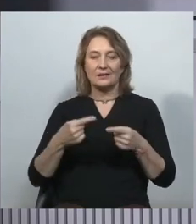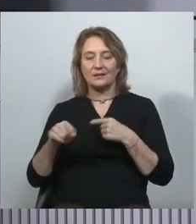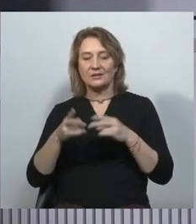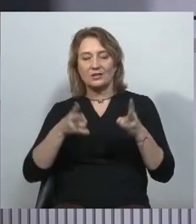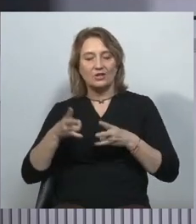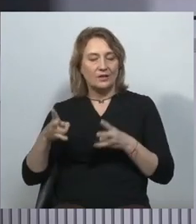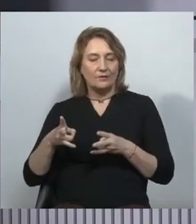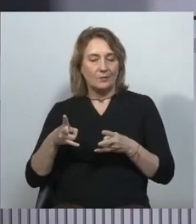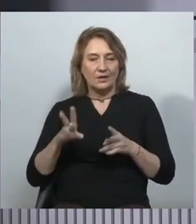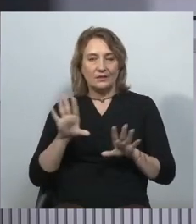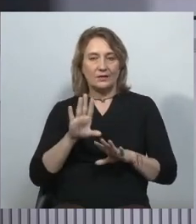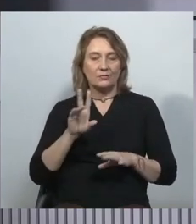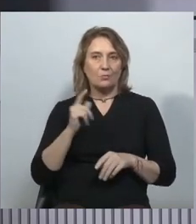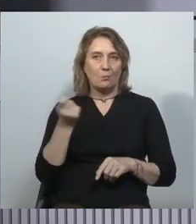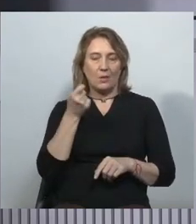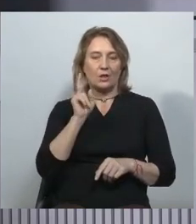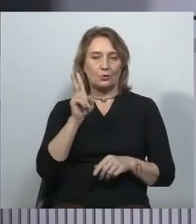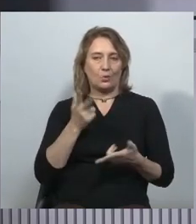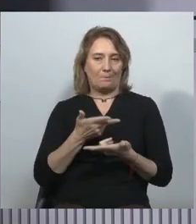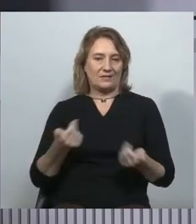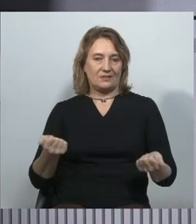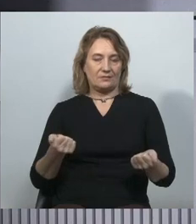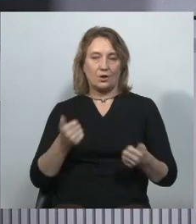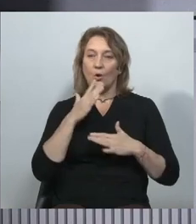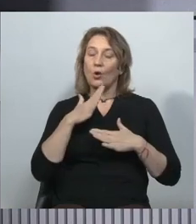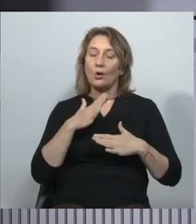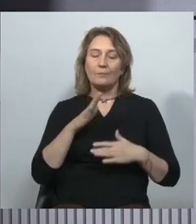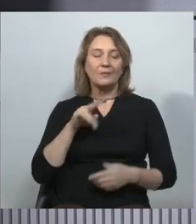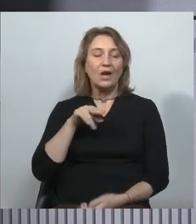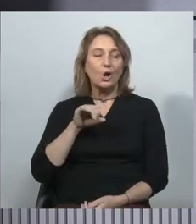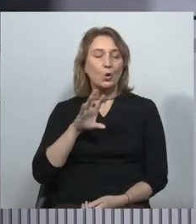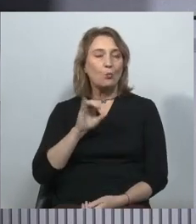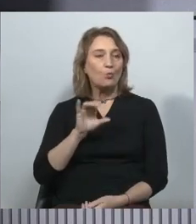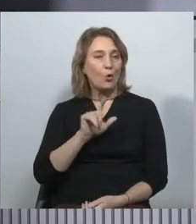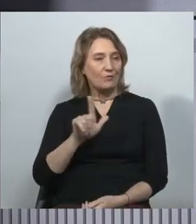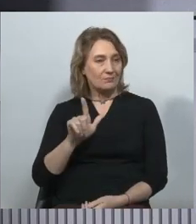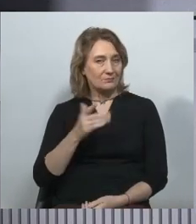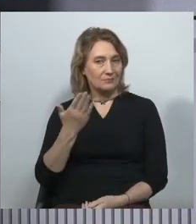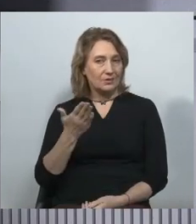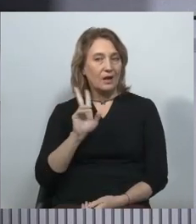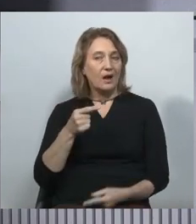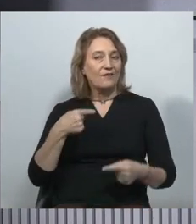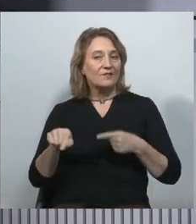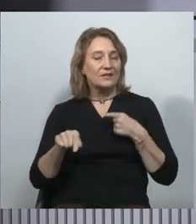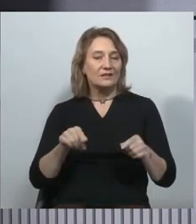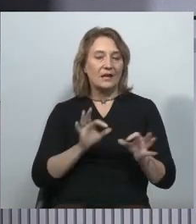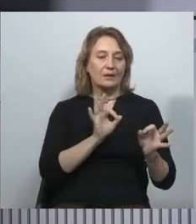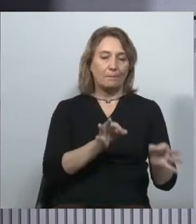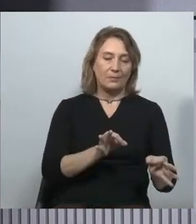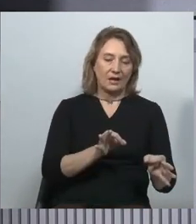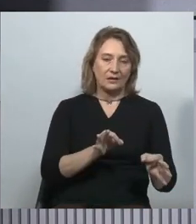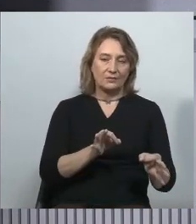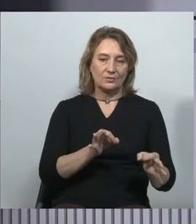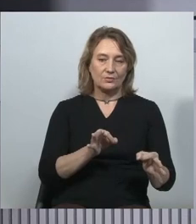We all become victims to disinformation, but that so not all of us can admit that. Lubov, the same question for you. How do you differentiate